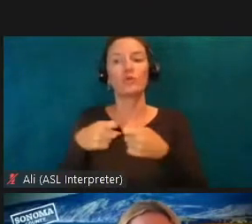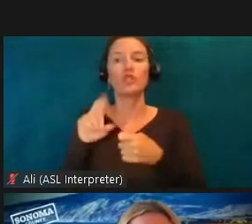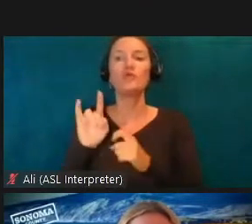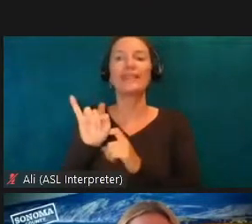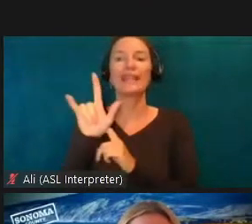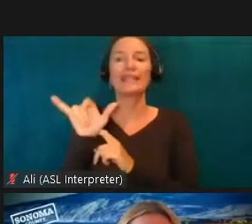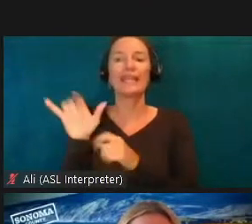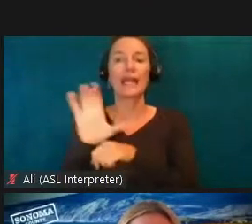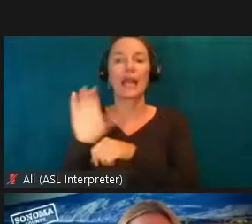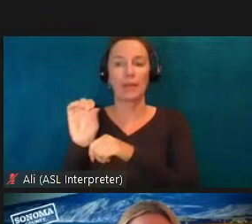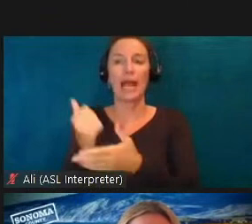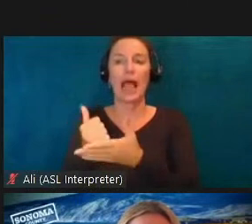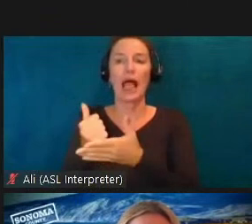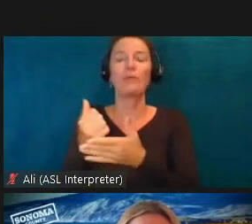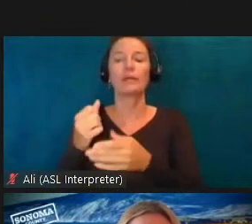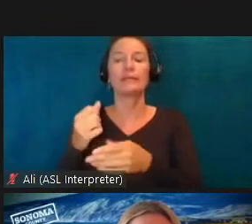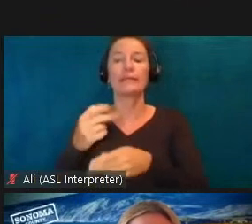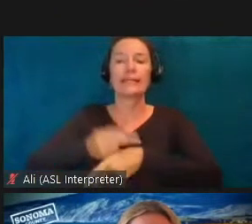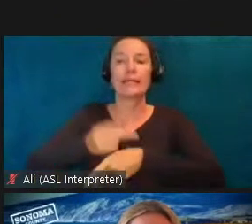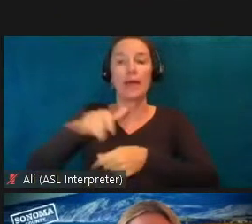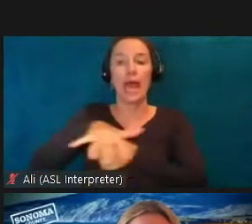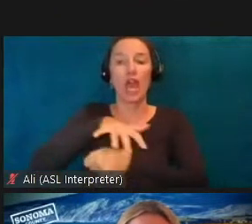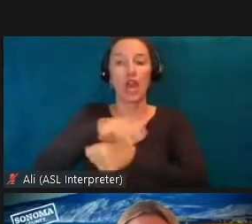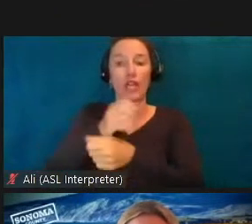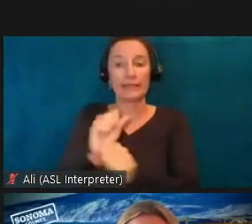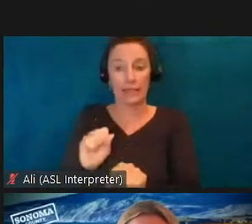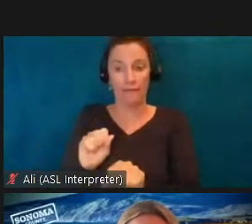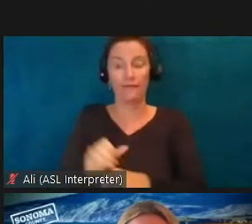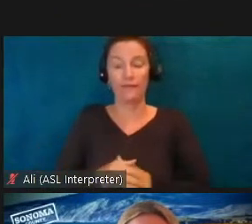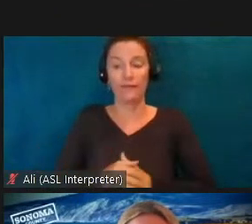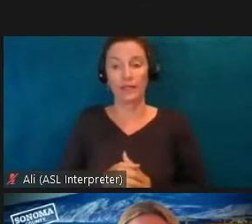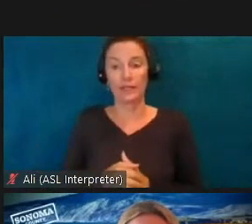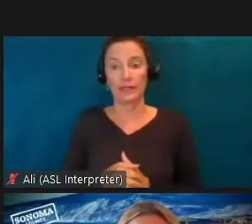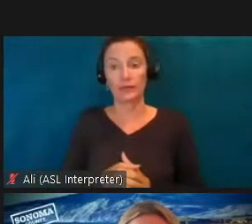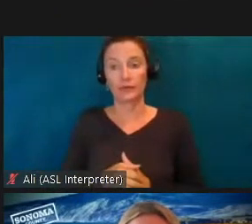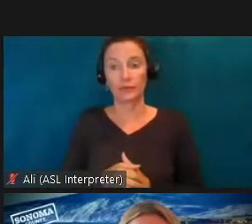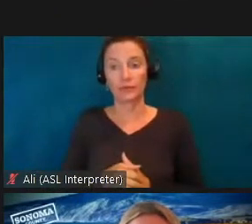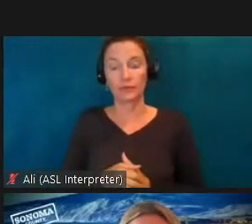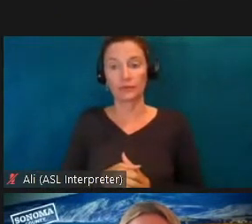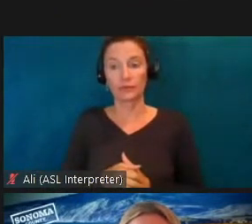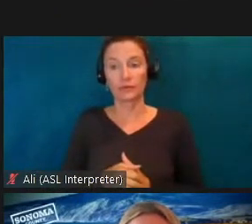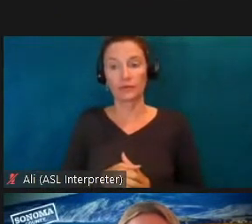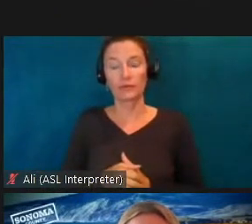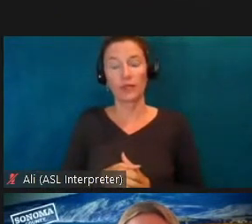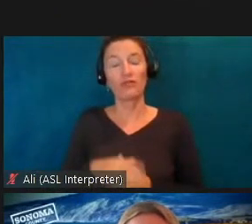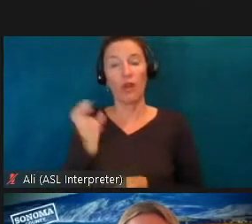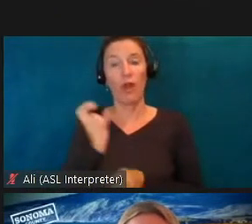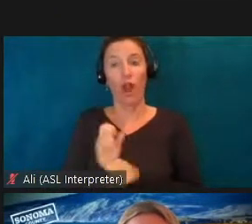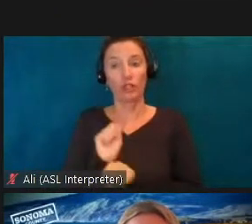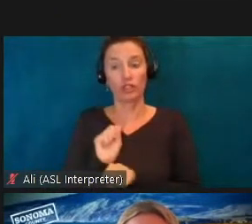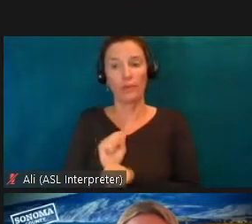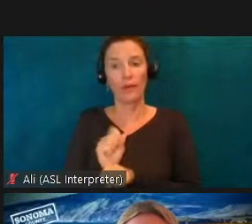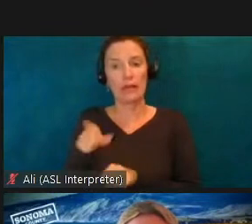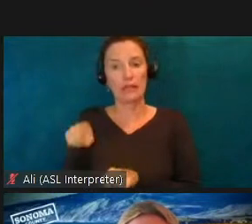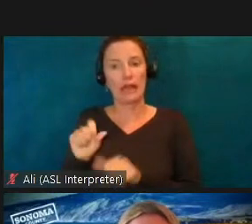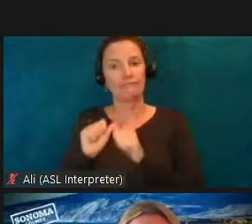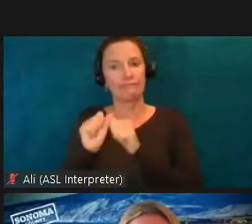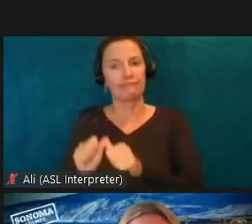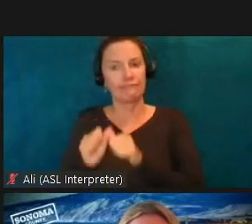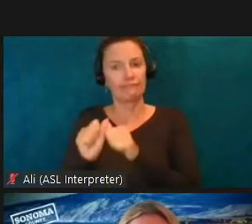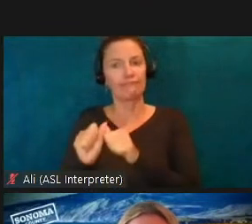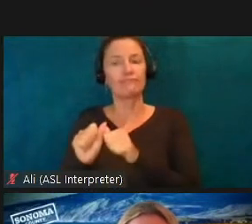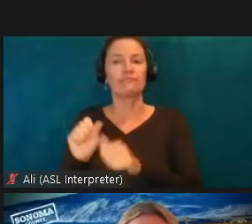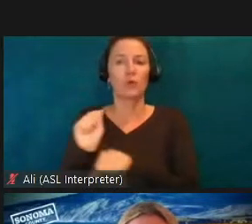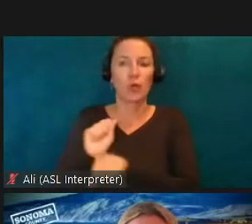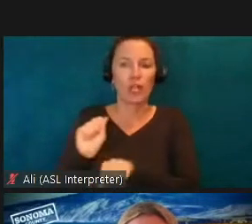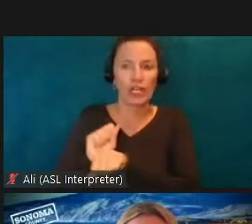the areas safe that have been impacted by the fire. They have a hard job, and they're in there working in